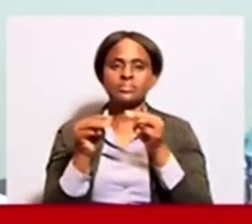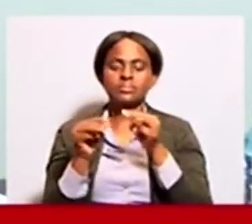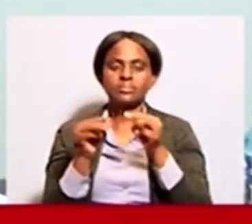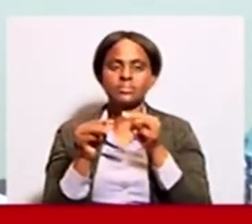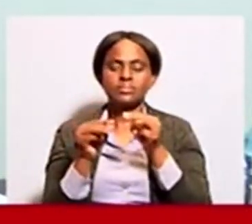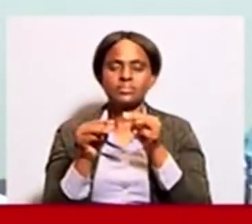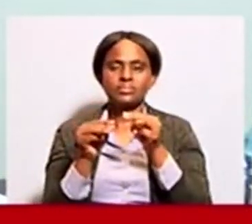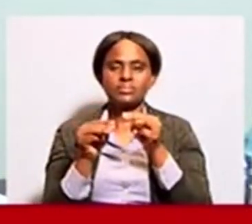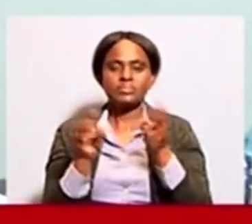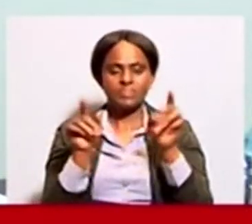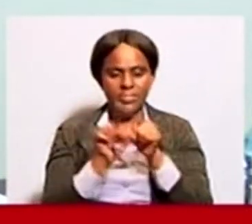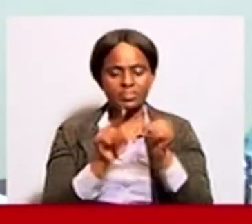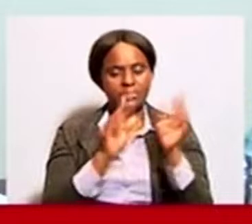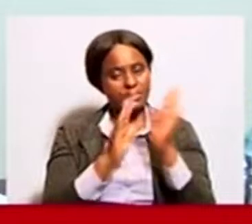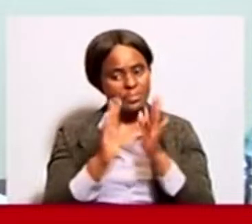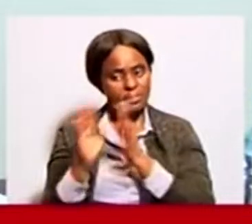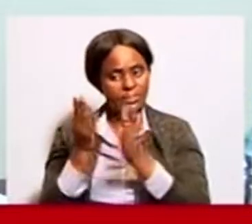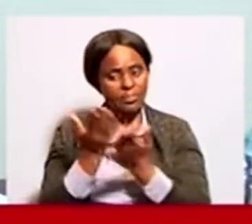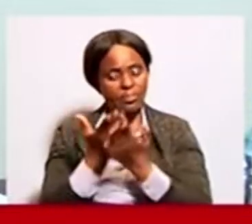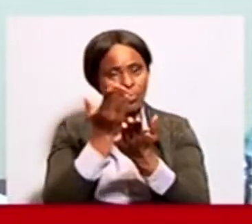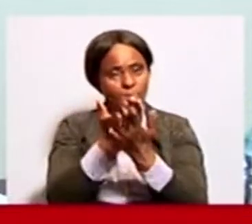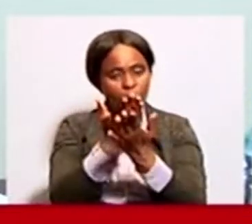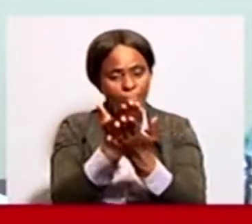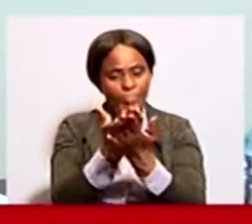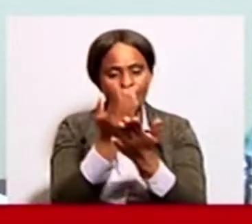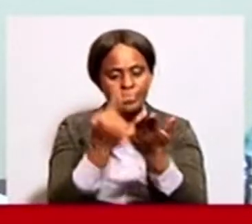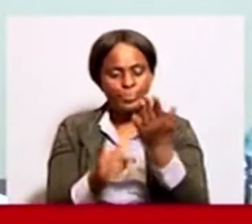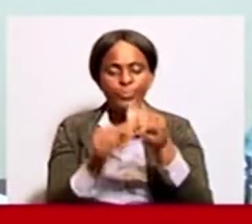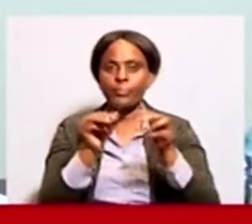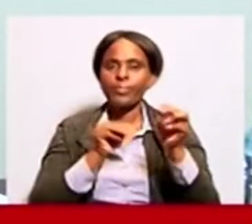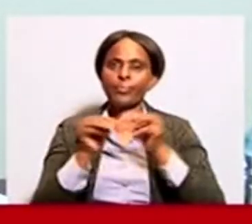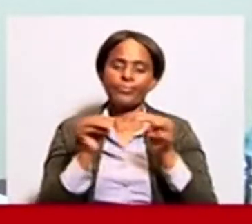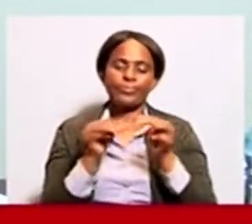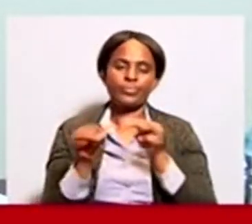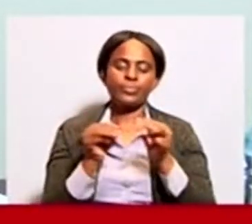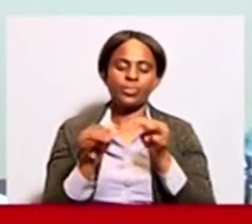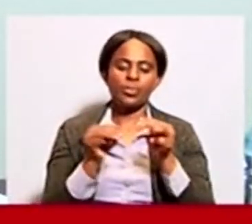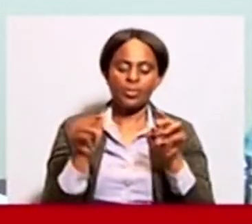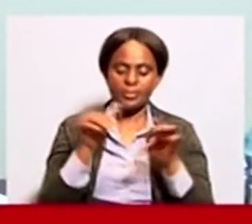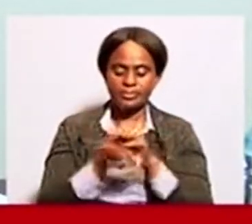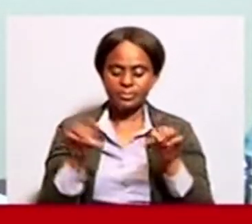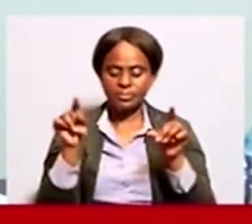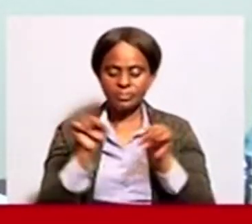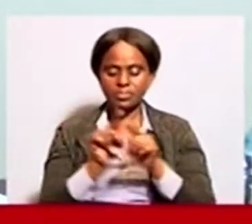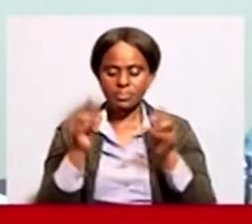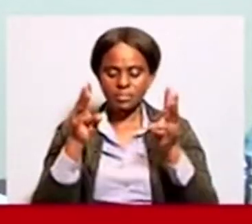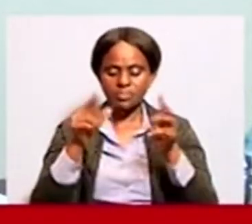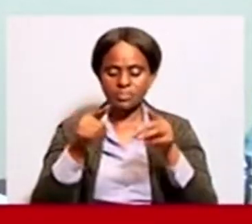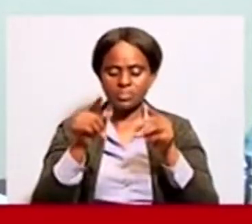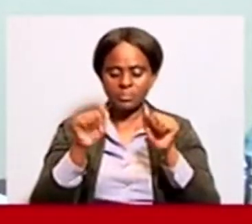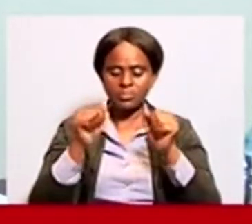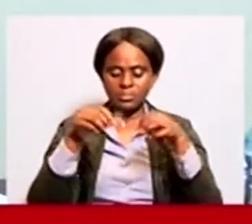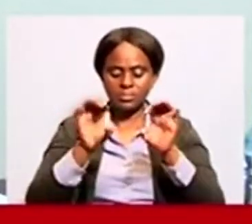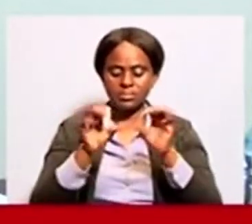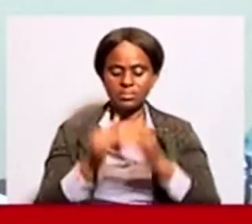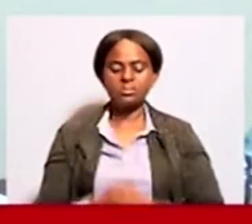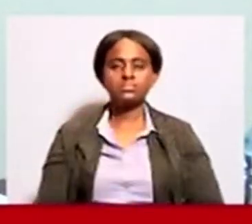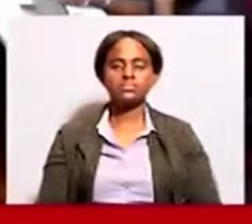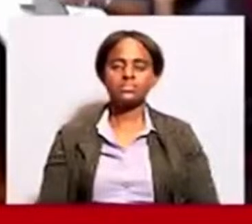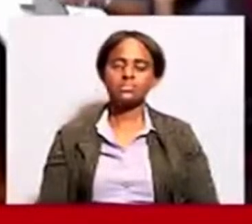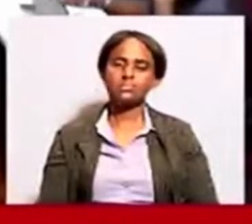the remedies that you are offering as management. In that fashion, may you proceed.